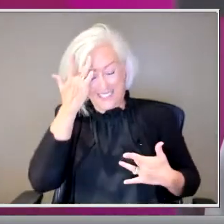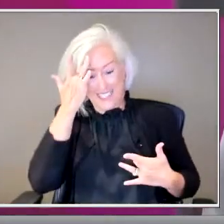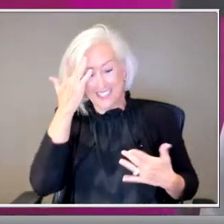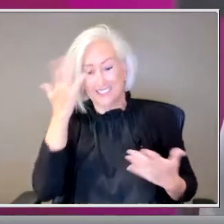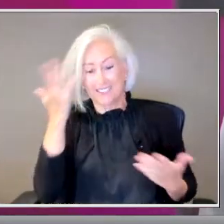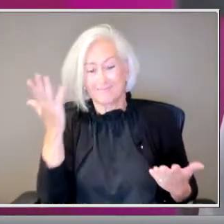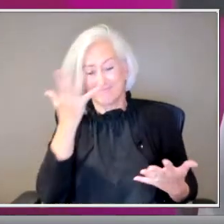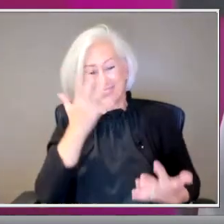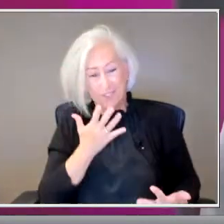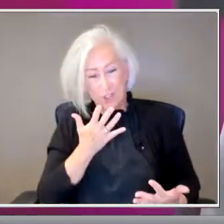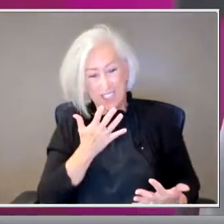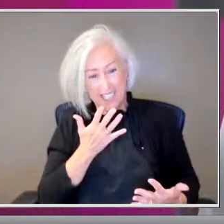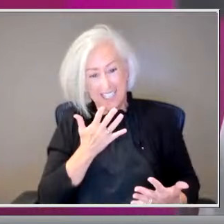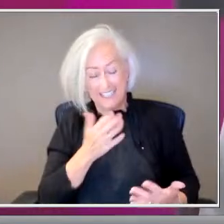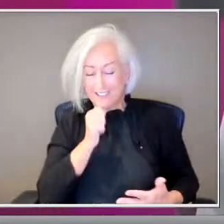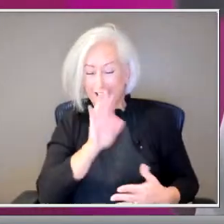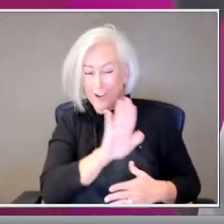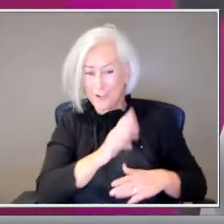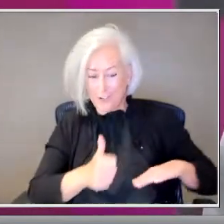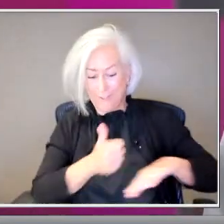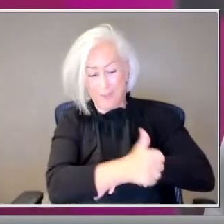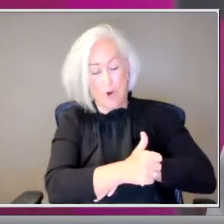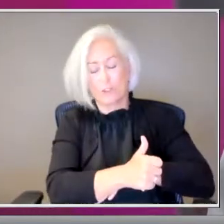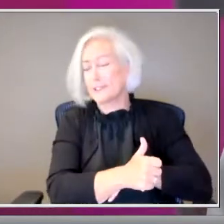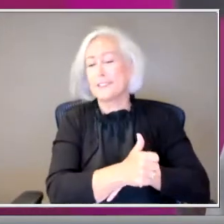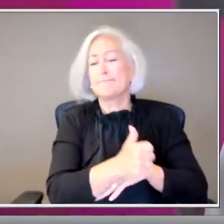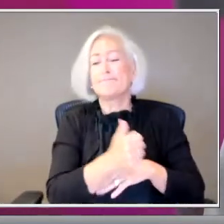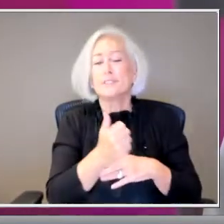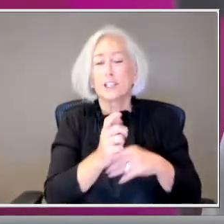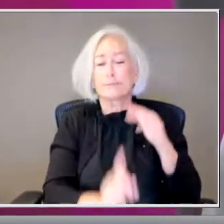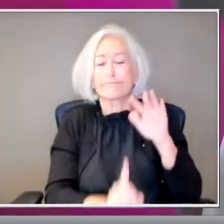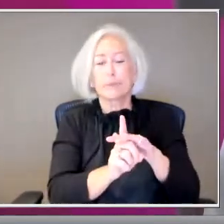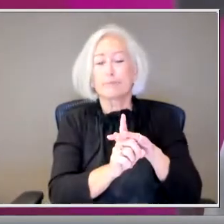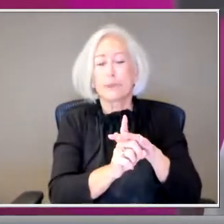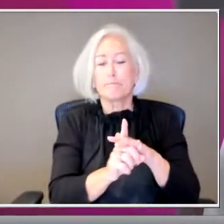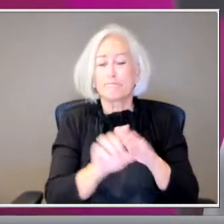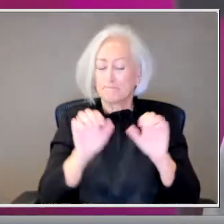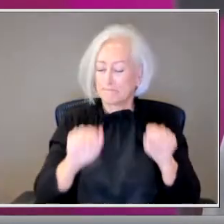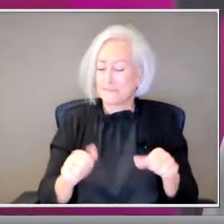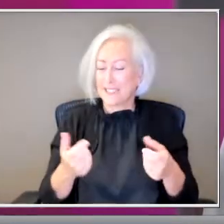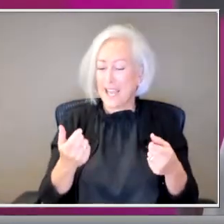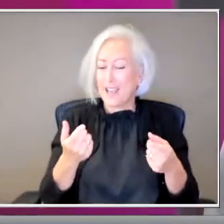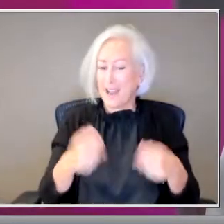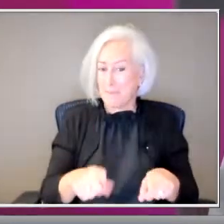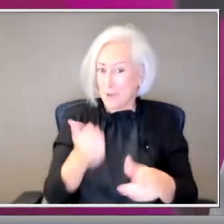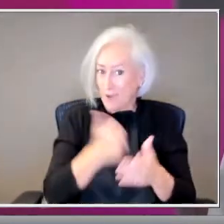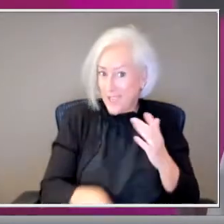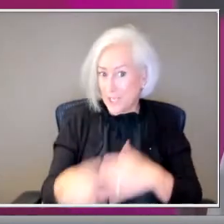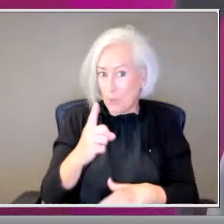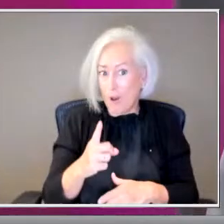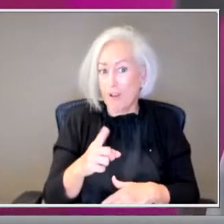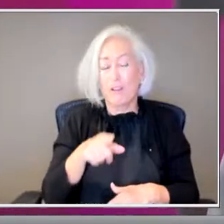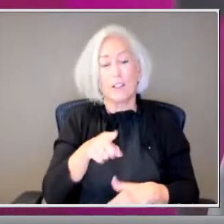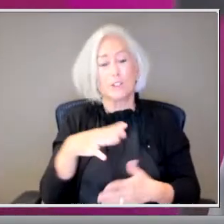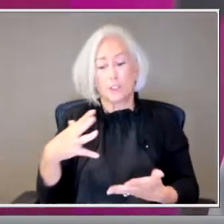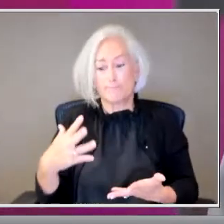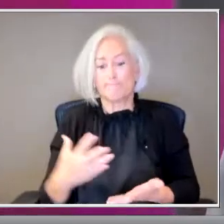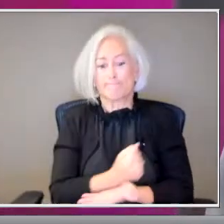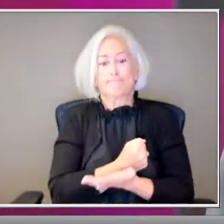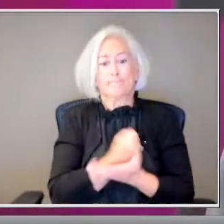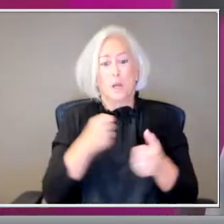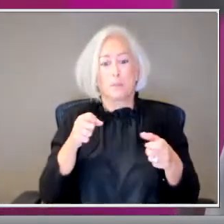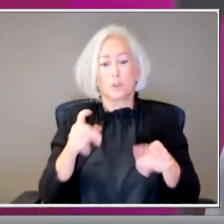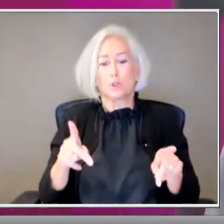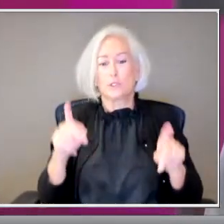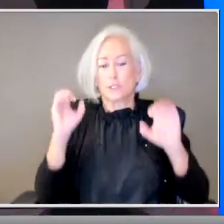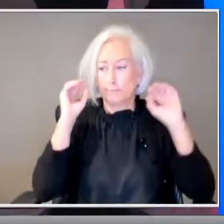not her fault. This is something that just kind of came up and can happen to anybody. And she's used this as an opportunity to educate people and improve